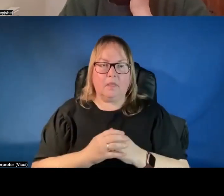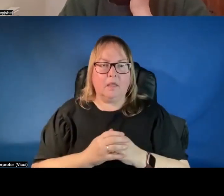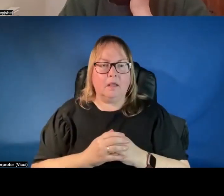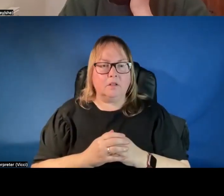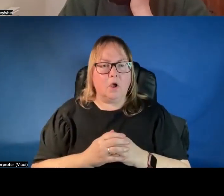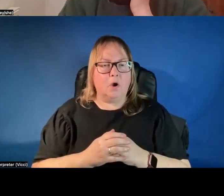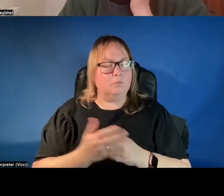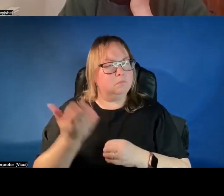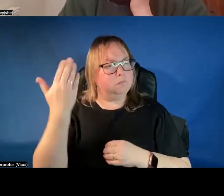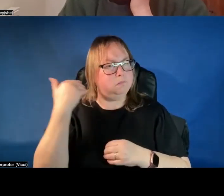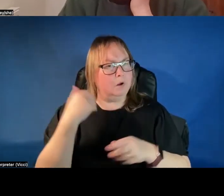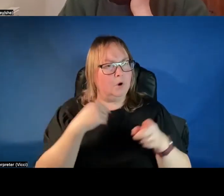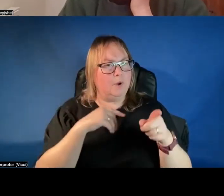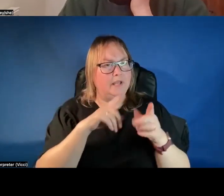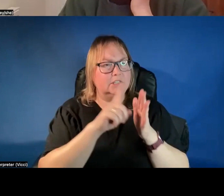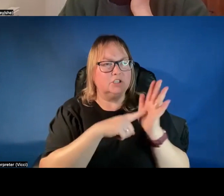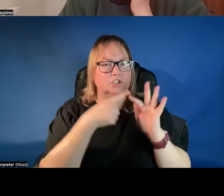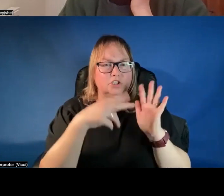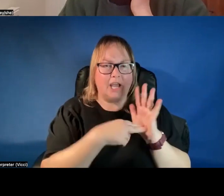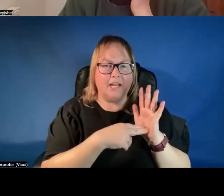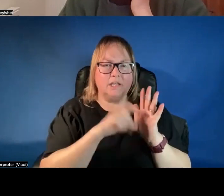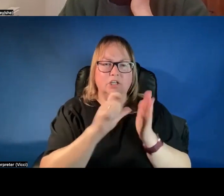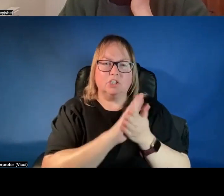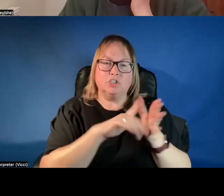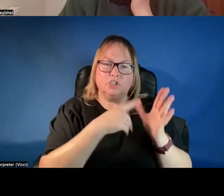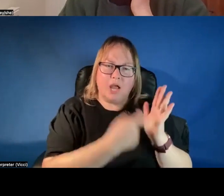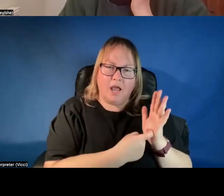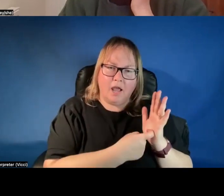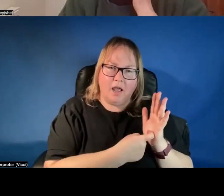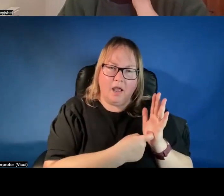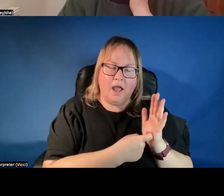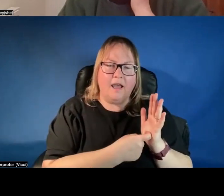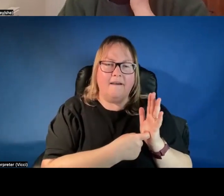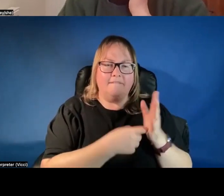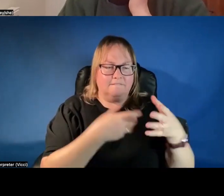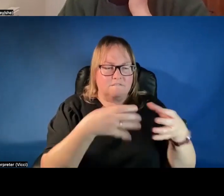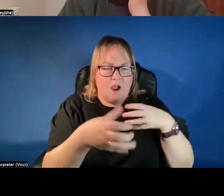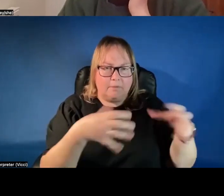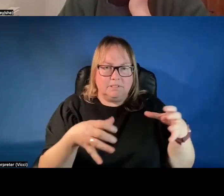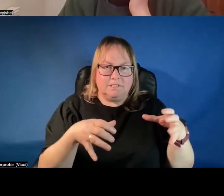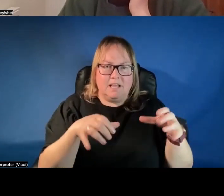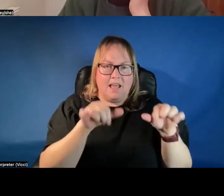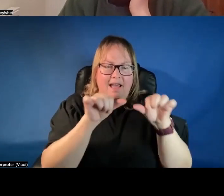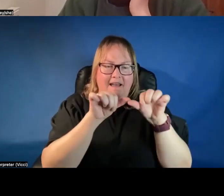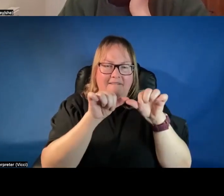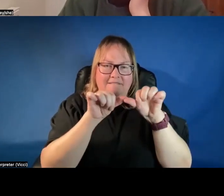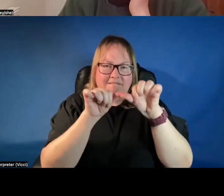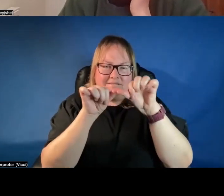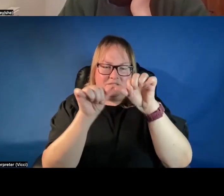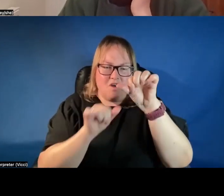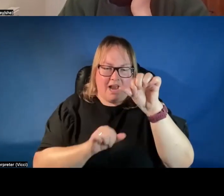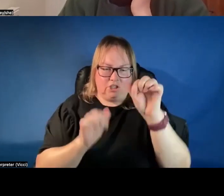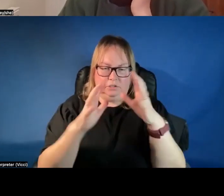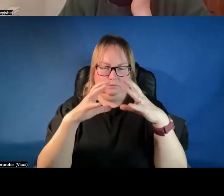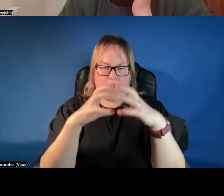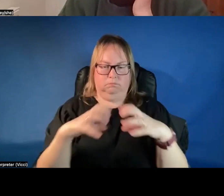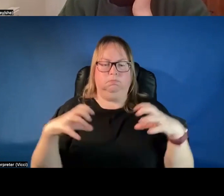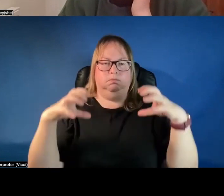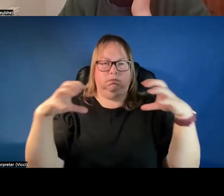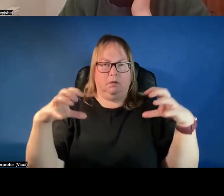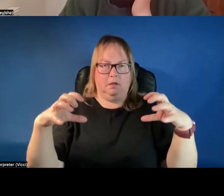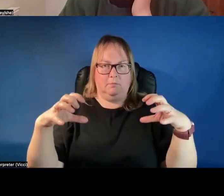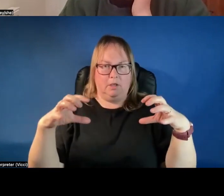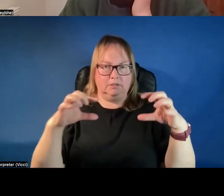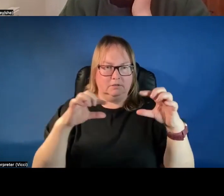it in a way like fragment versus fracture. You know, fracture is almost like a whole that then disintegrates, but fragments,